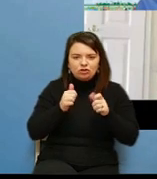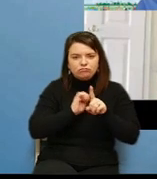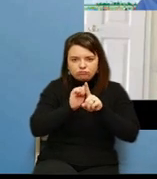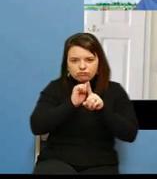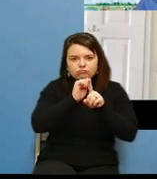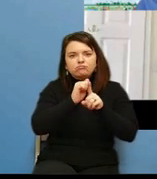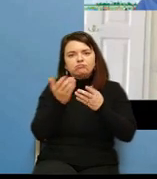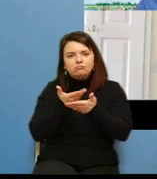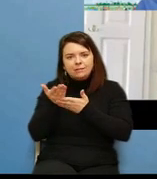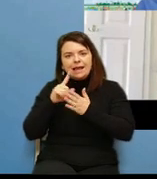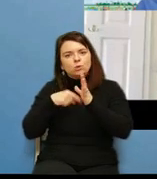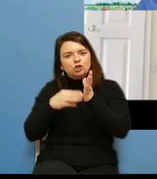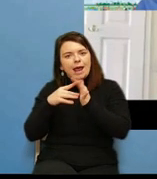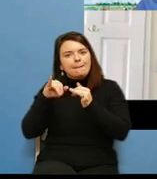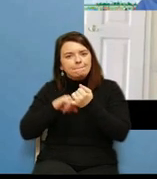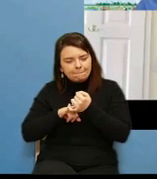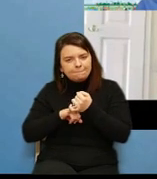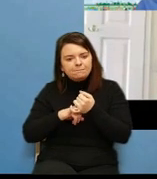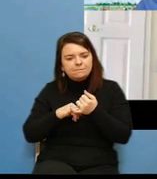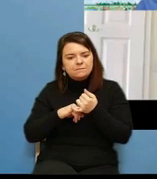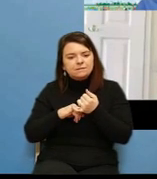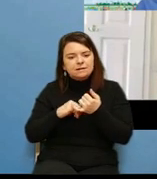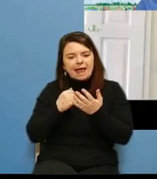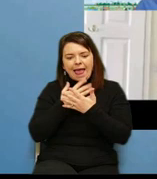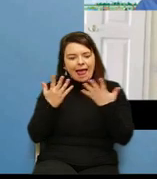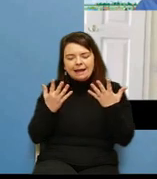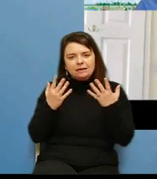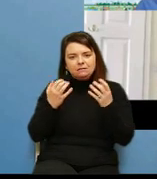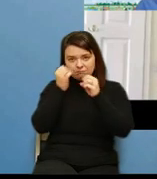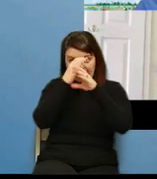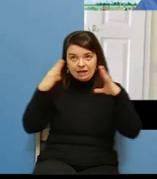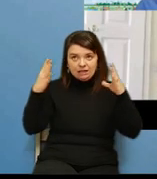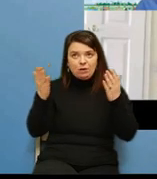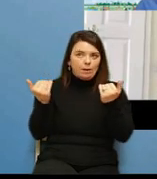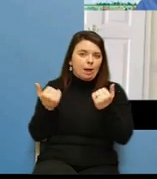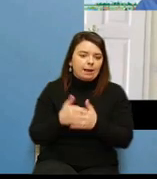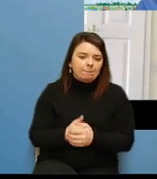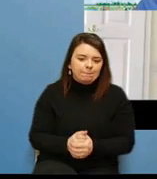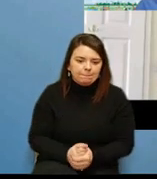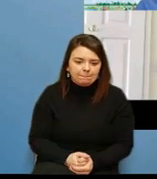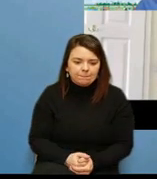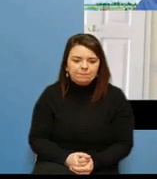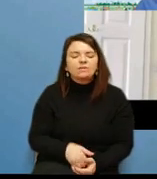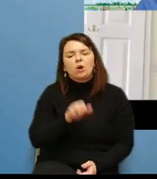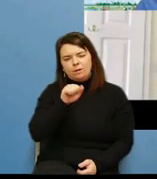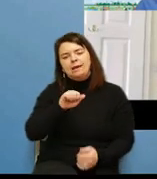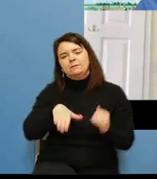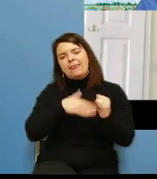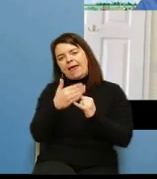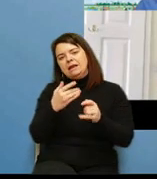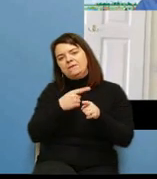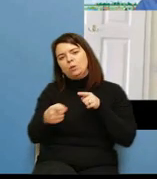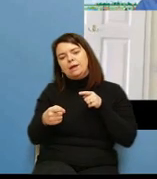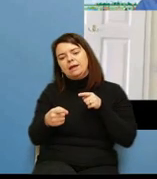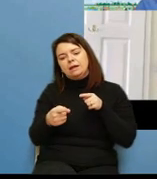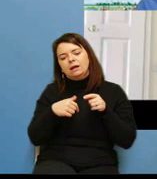putting the finishing touches on it and liaising with James, then maybe any idea that comes forward would be welcome.